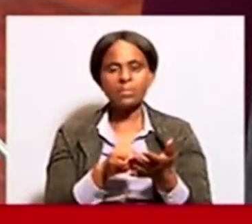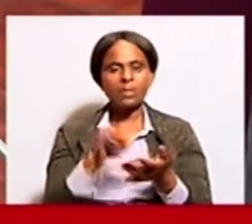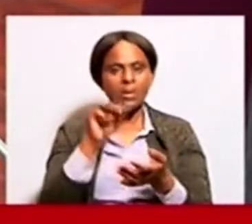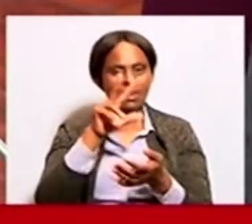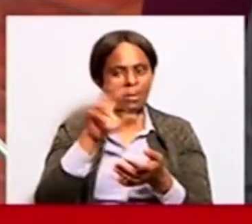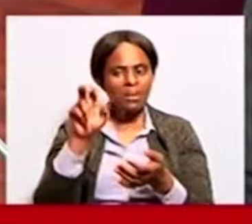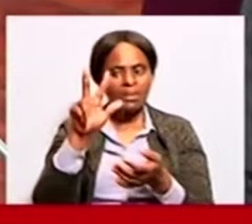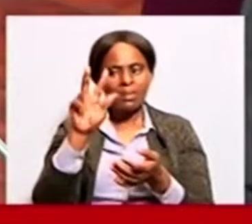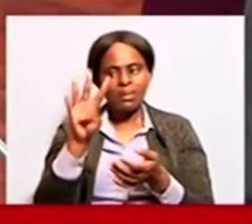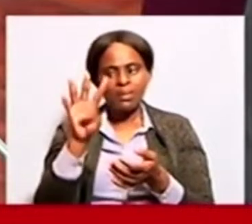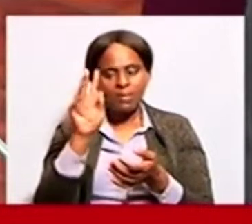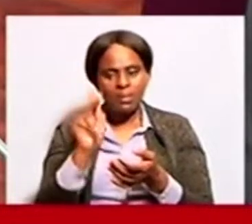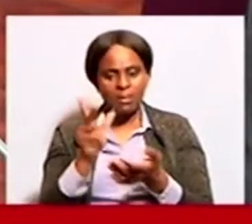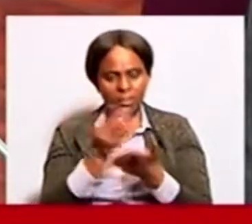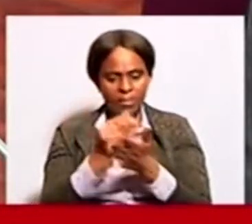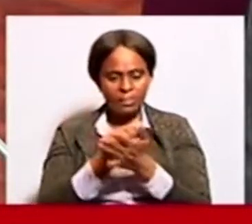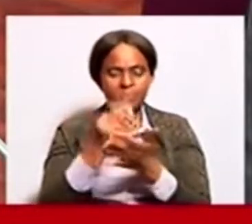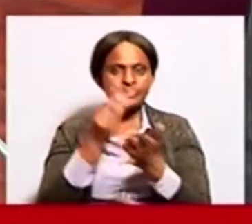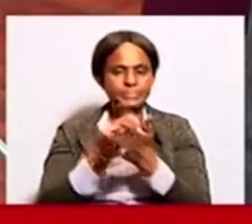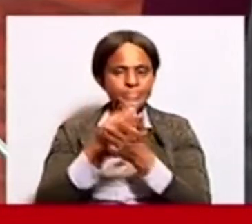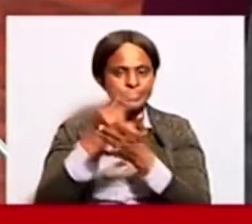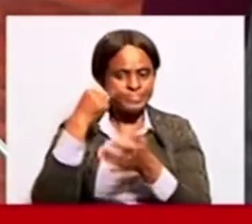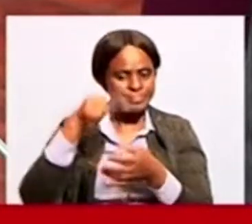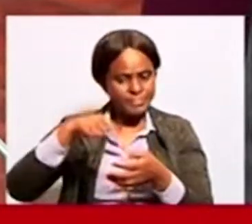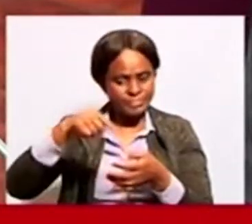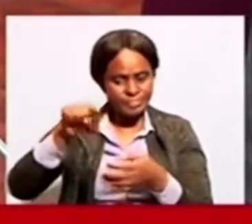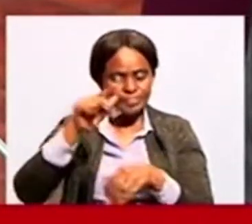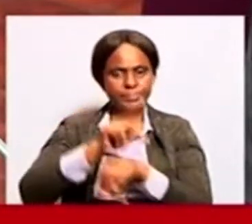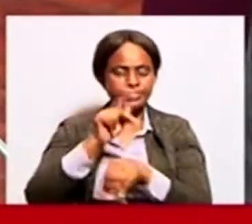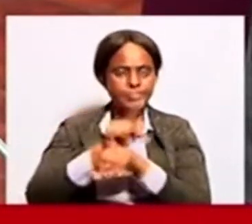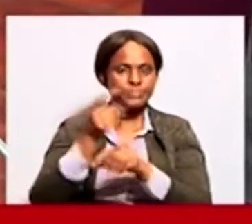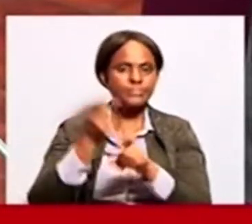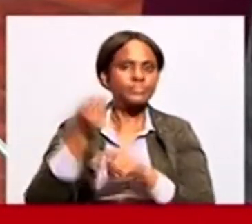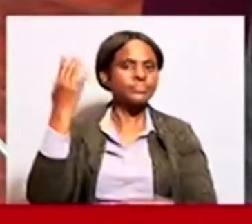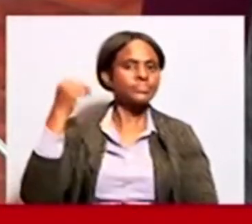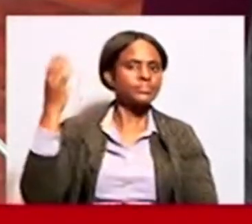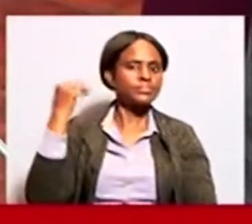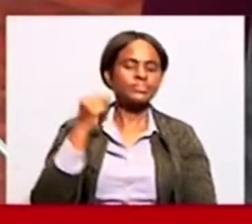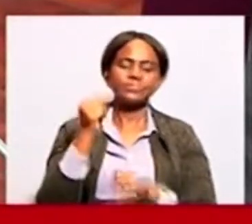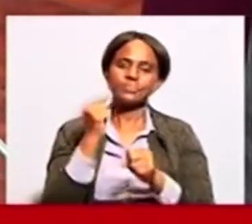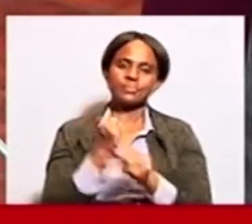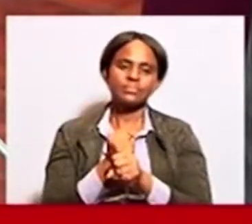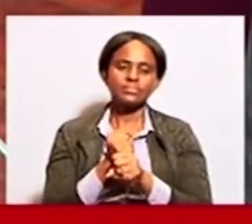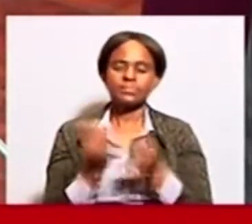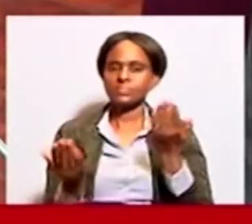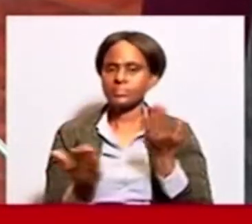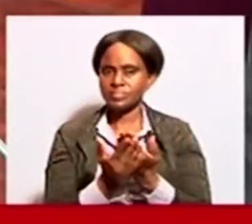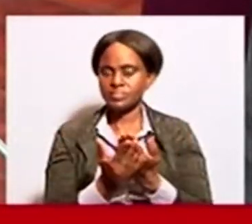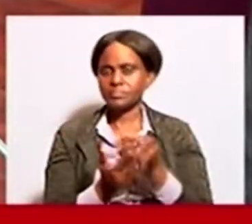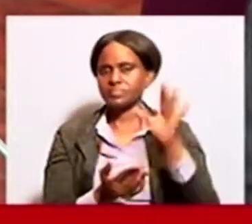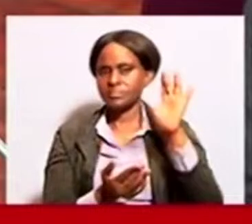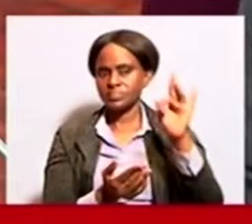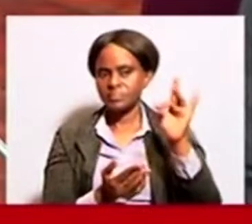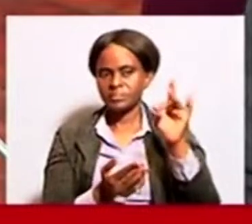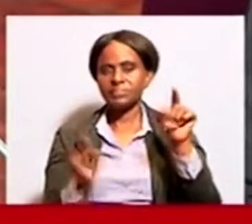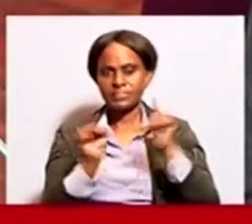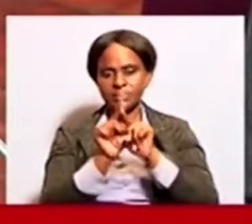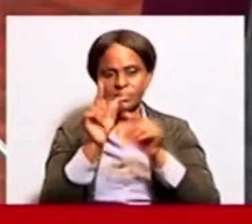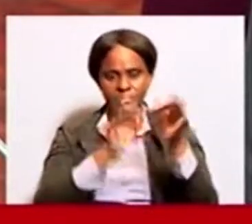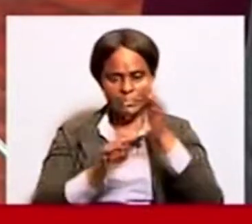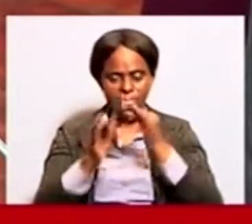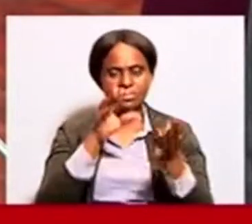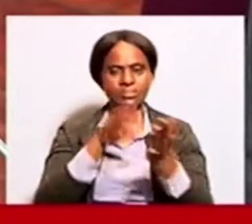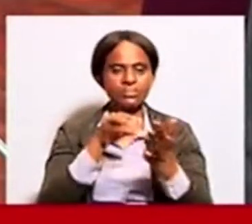1,914,334 kwacha was the money for ongoing projects from previous years. Appendix 8 speaks to this matter,